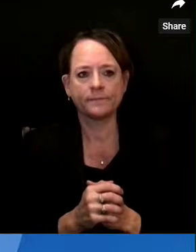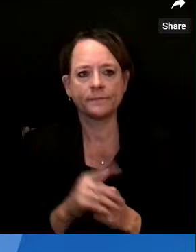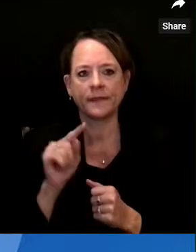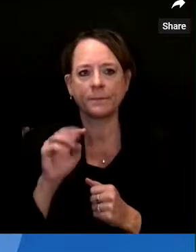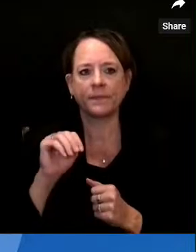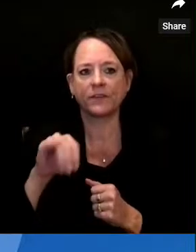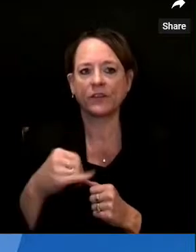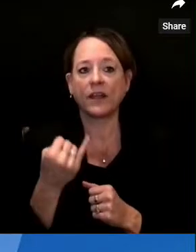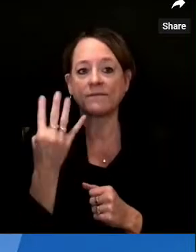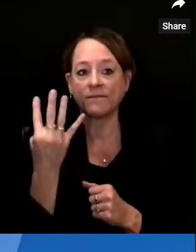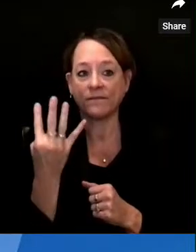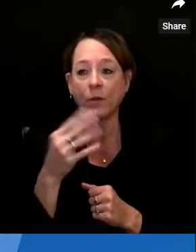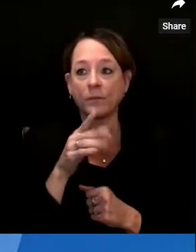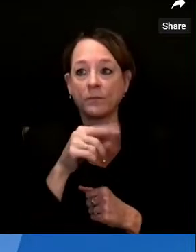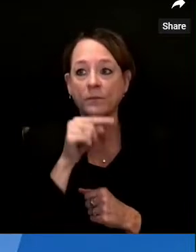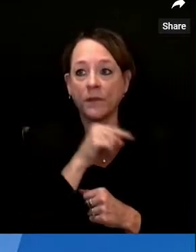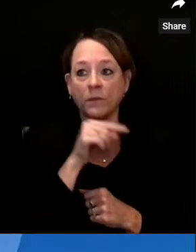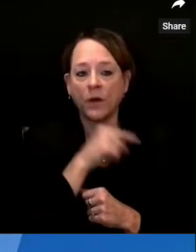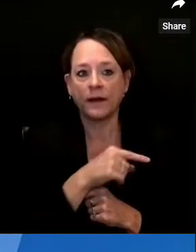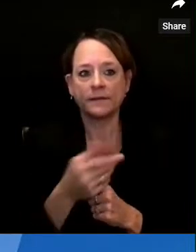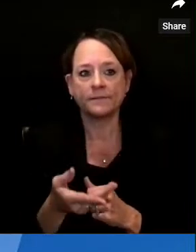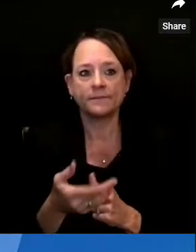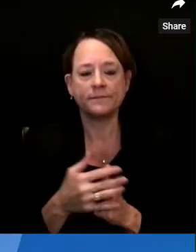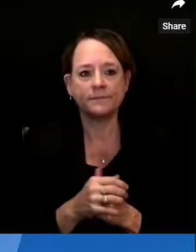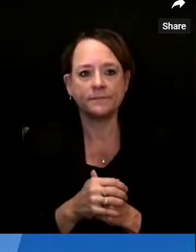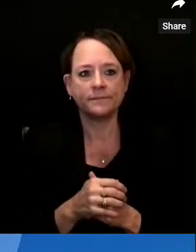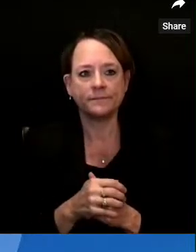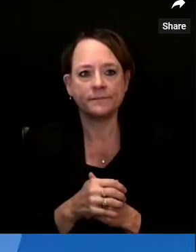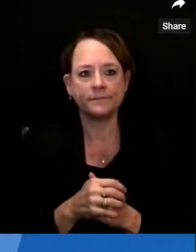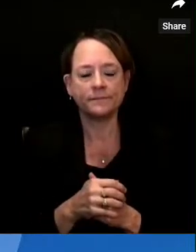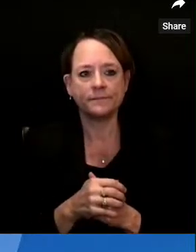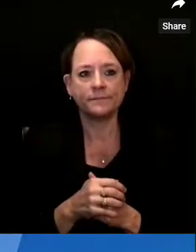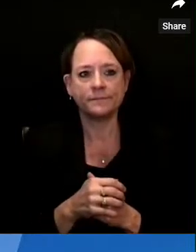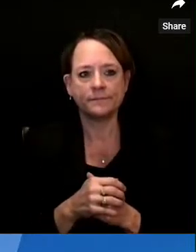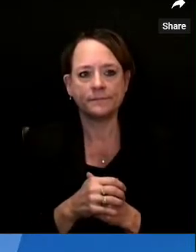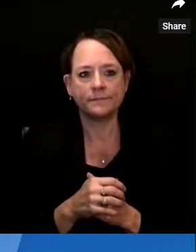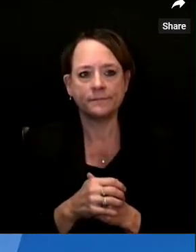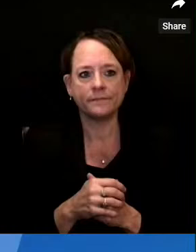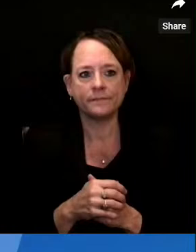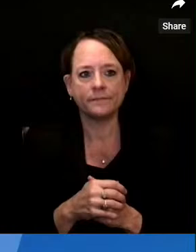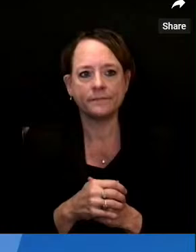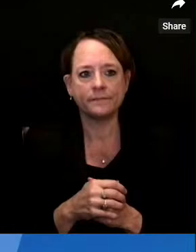Hi there. Thanks so much. How is the state preparing for